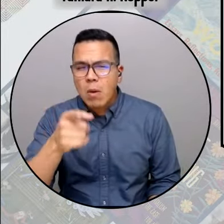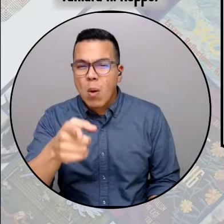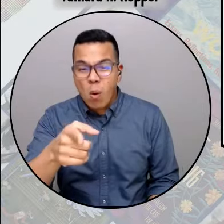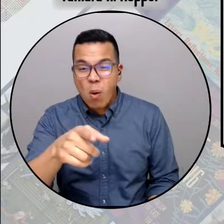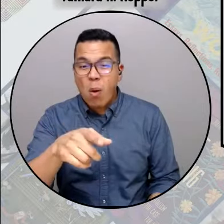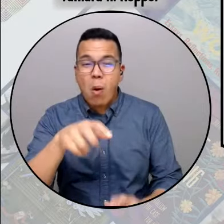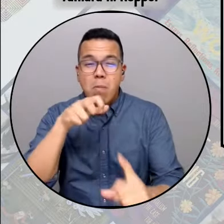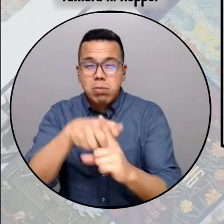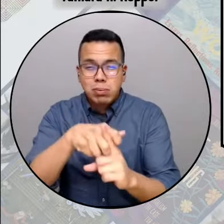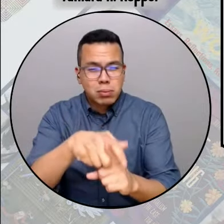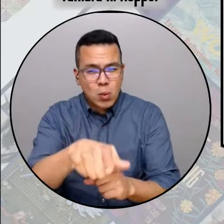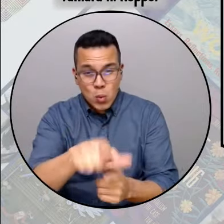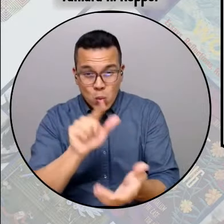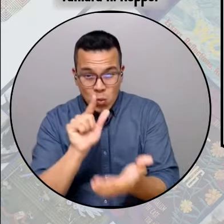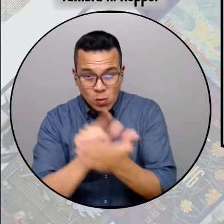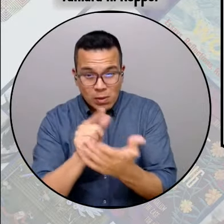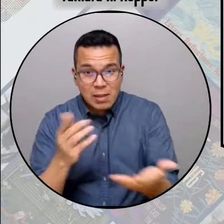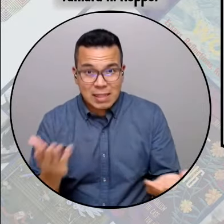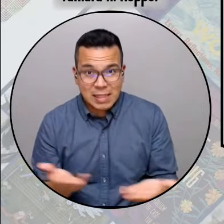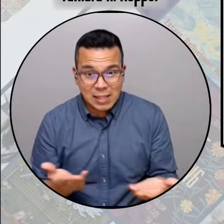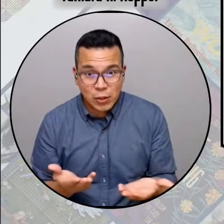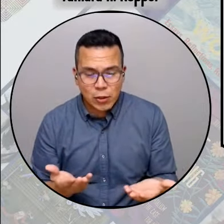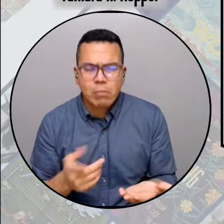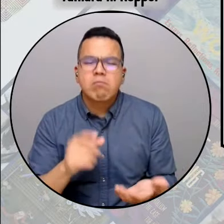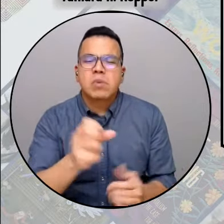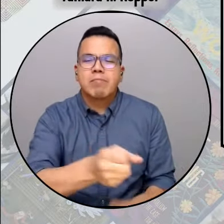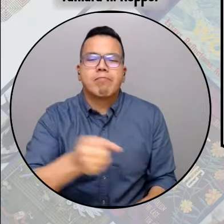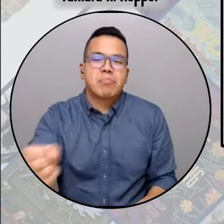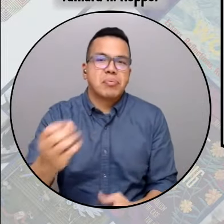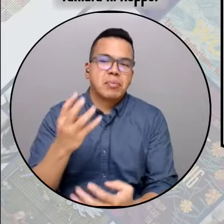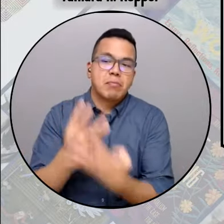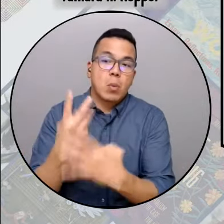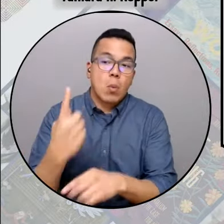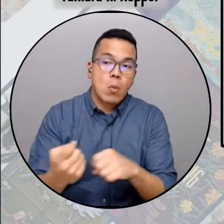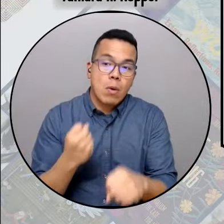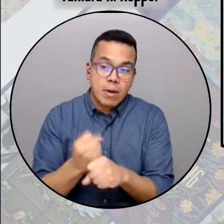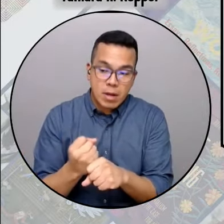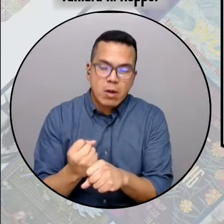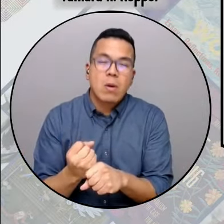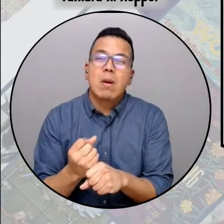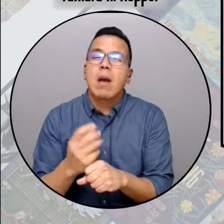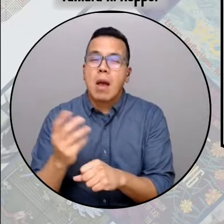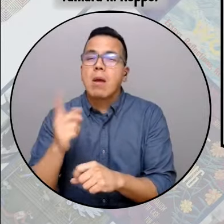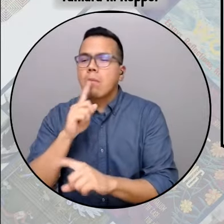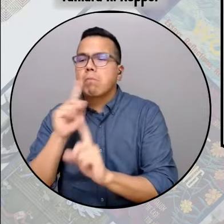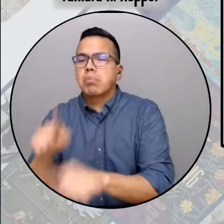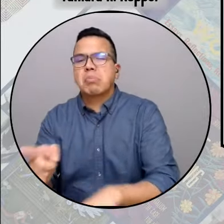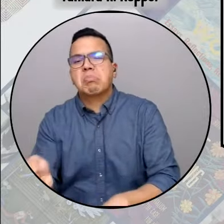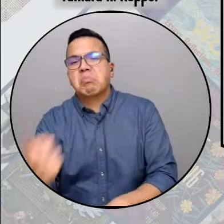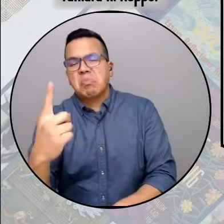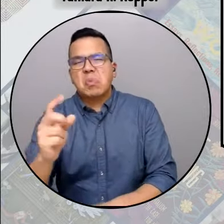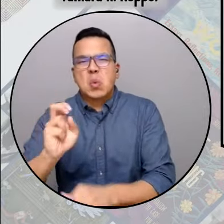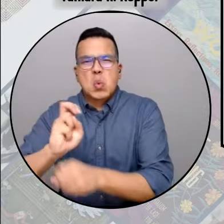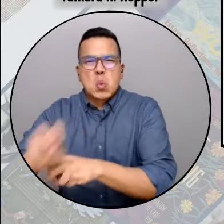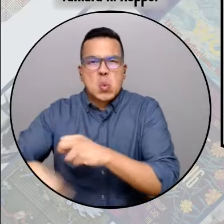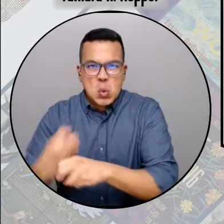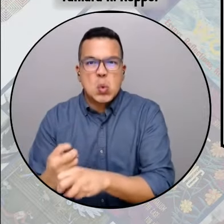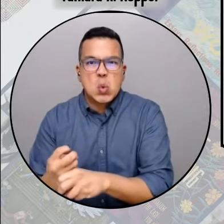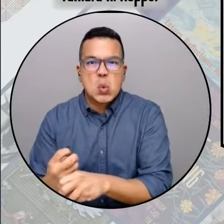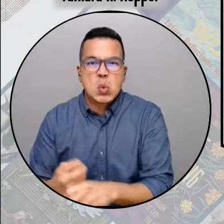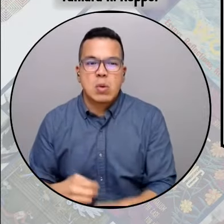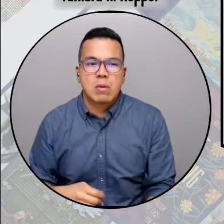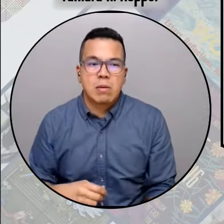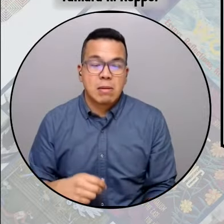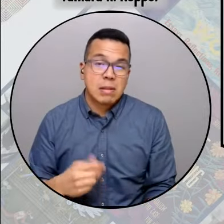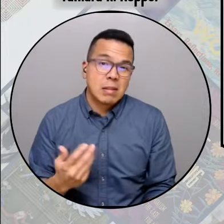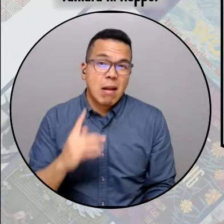here, you could be incarcerated for a year and have to do hard labor, right? And so what you're seeing is this kind